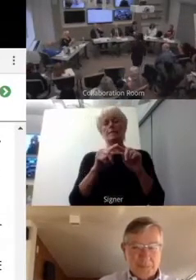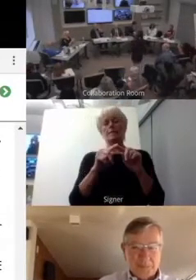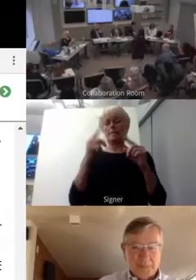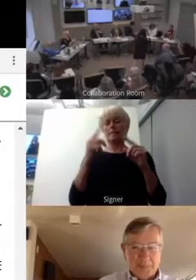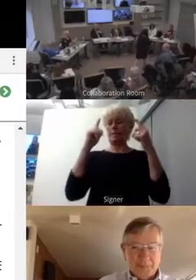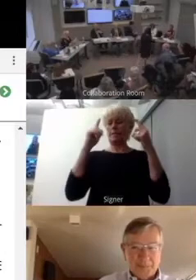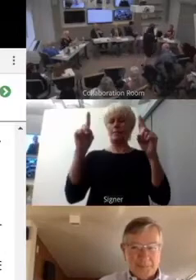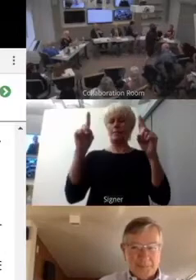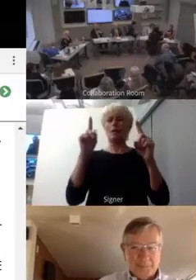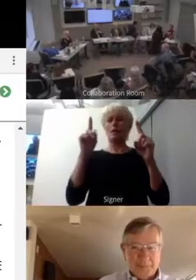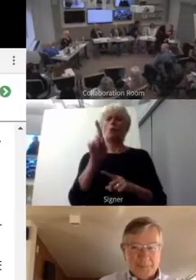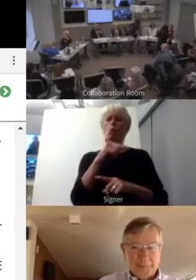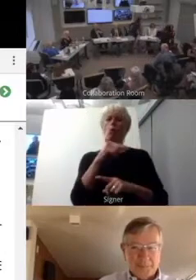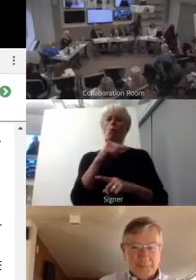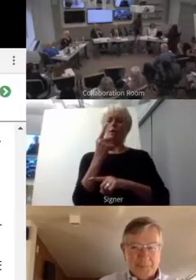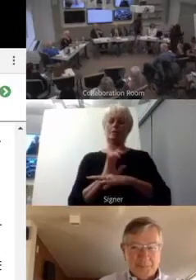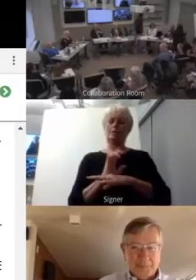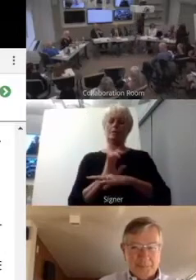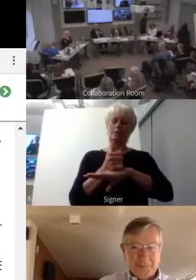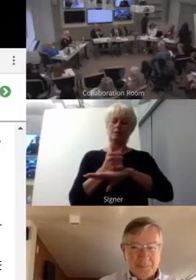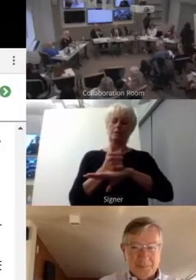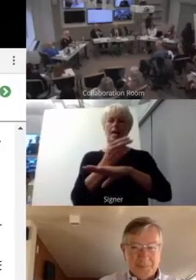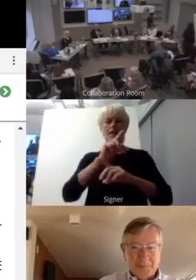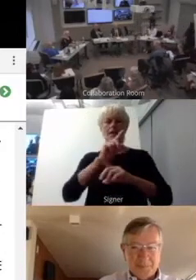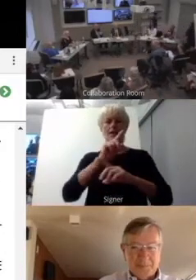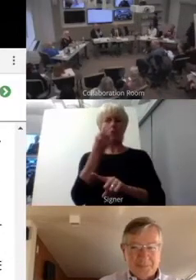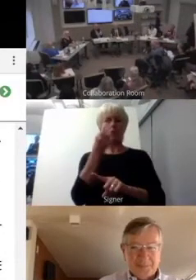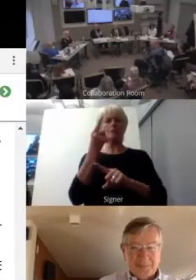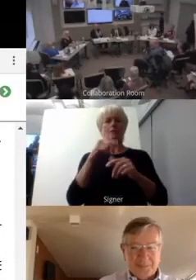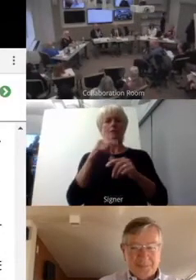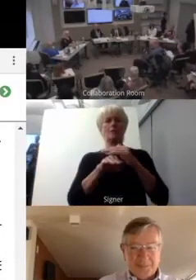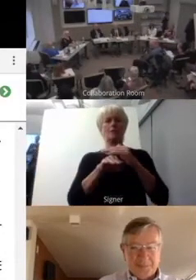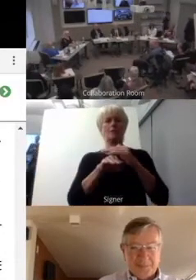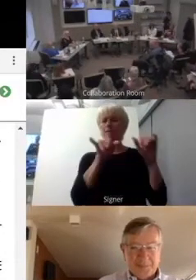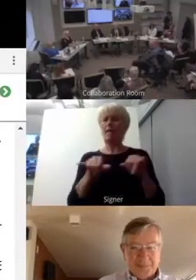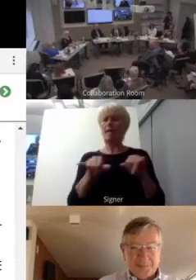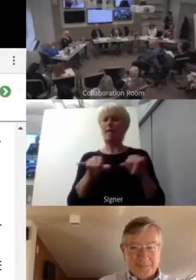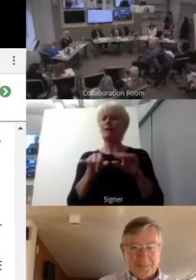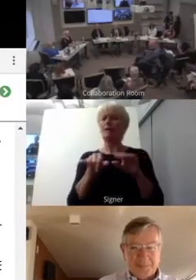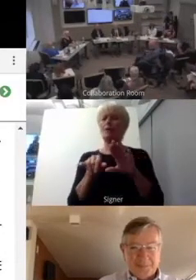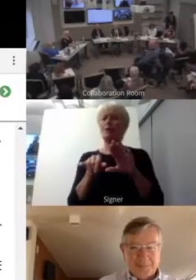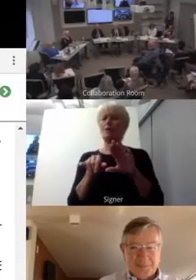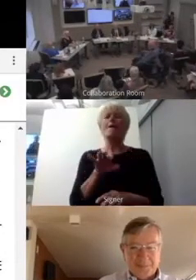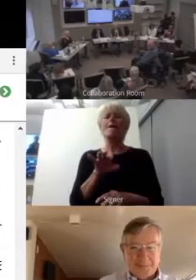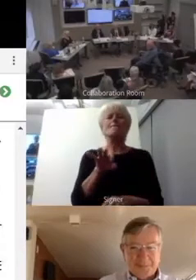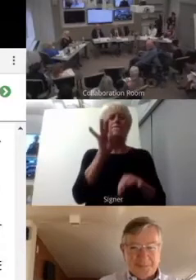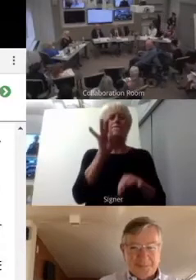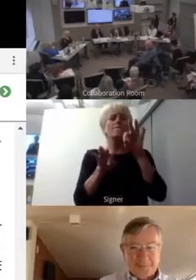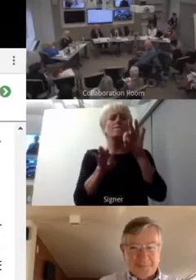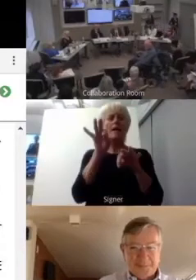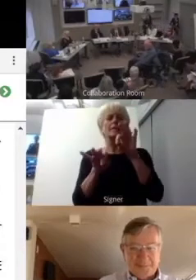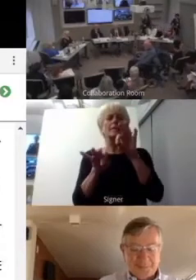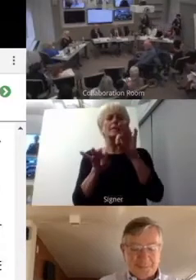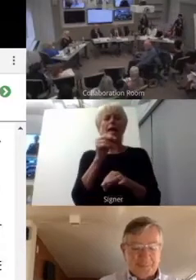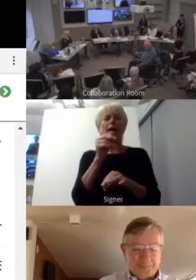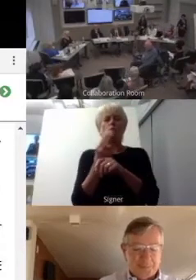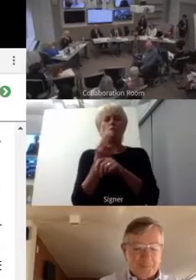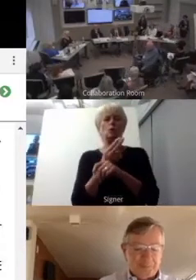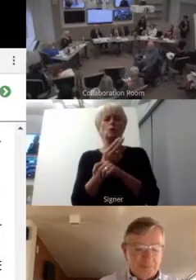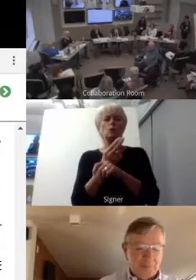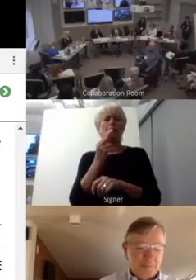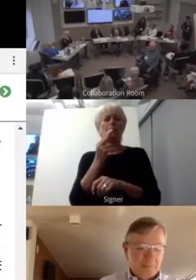standards, but by finding and using every lever of power that the federal government can grab